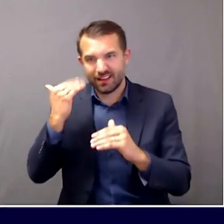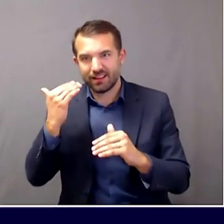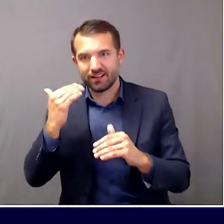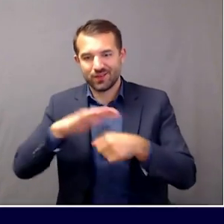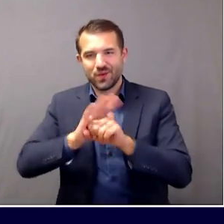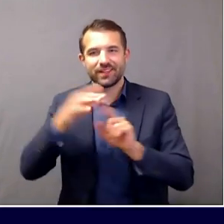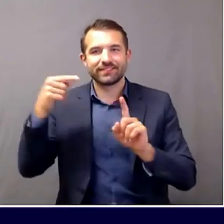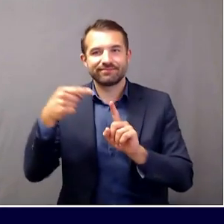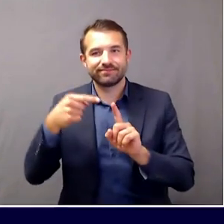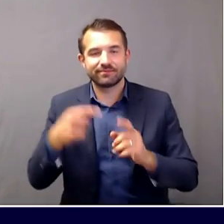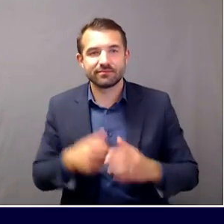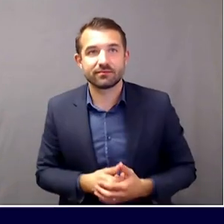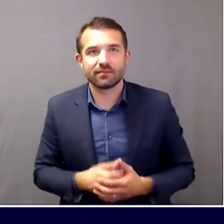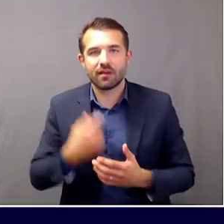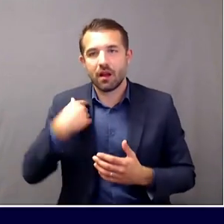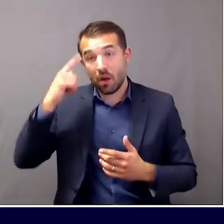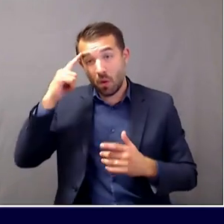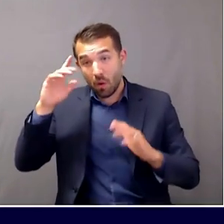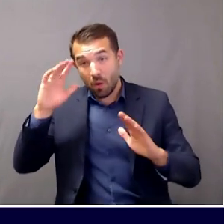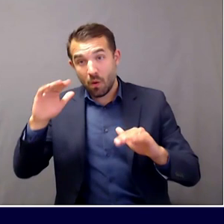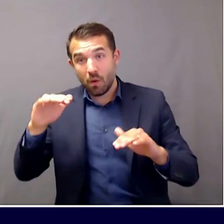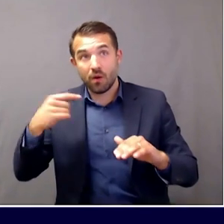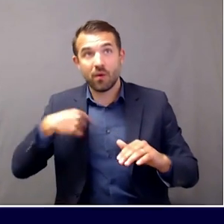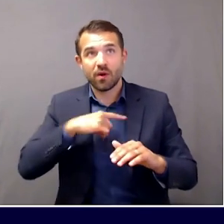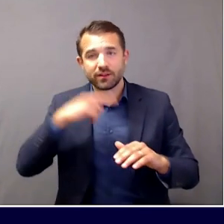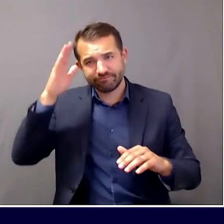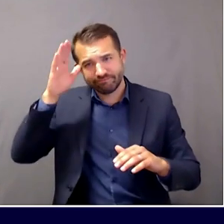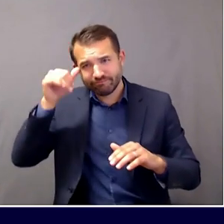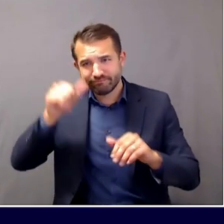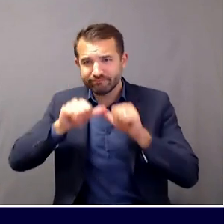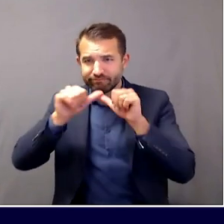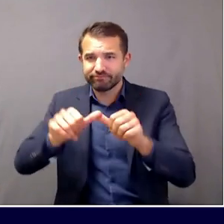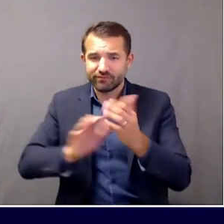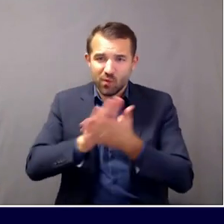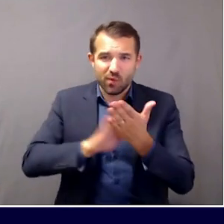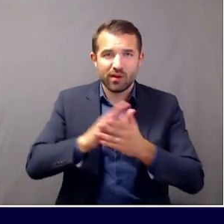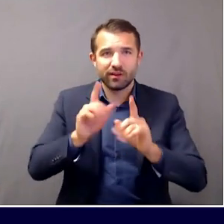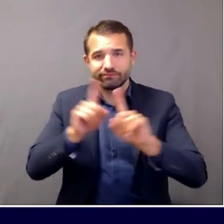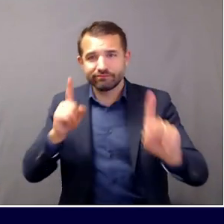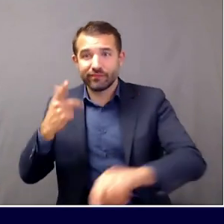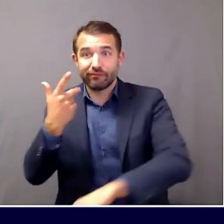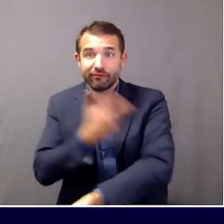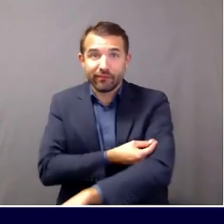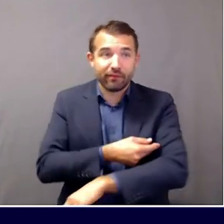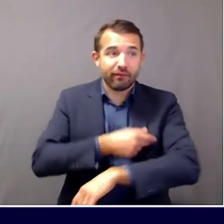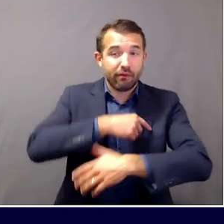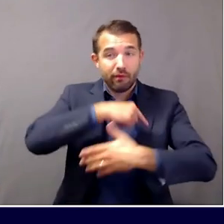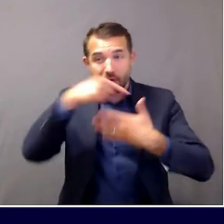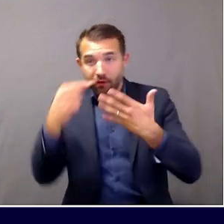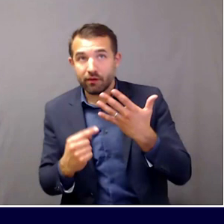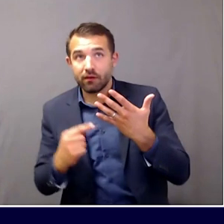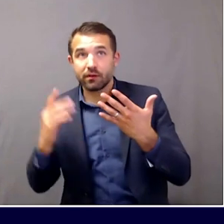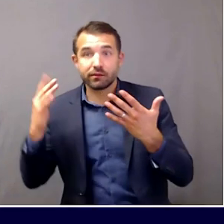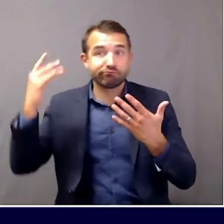are hopeful that as we continue this vigilance, we can get to a day where there might be the treatments and the vaccine or the practices that allow